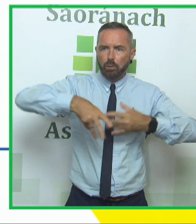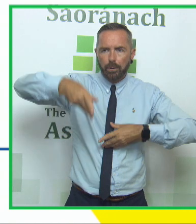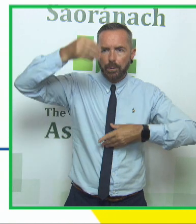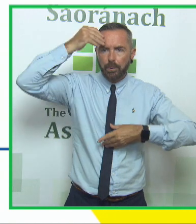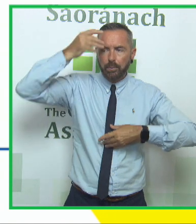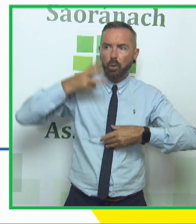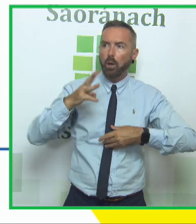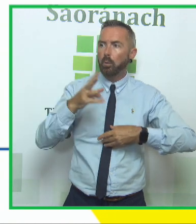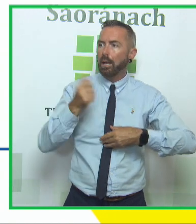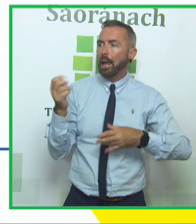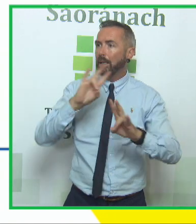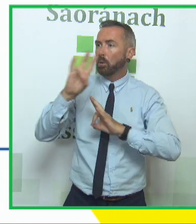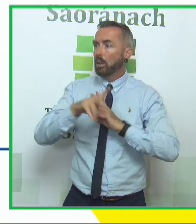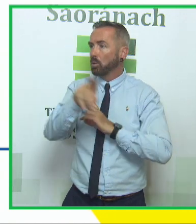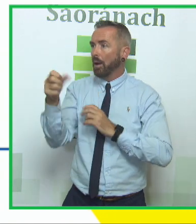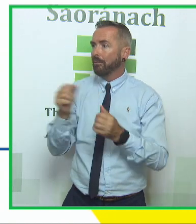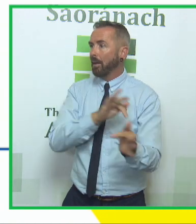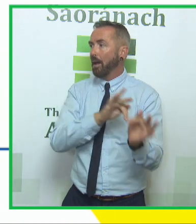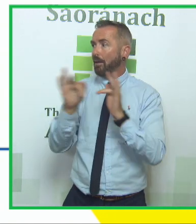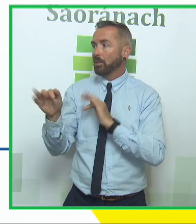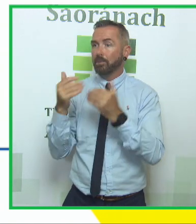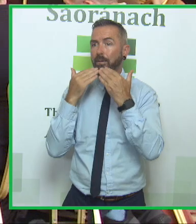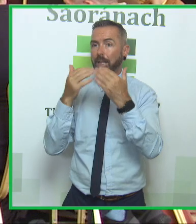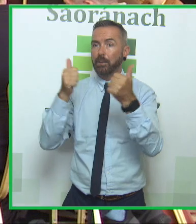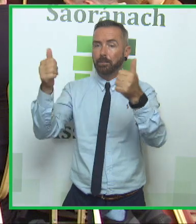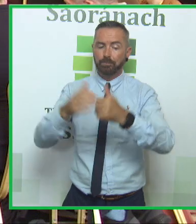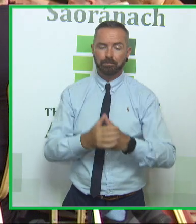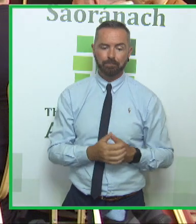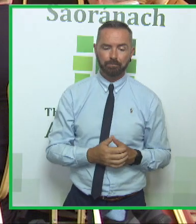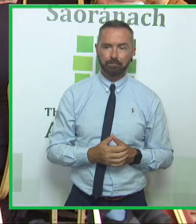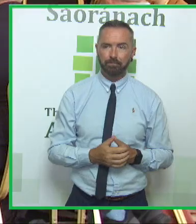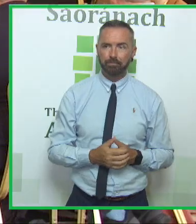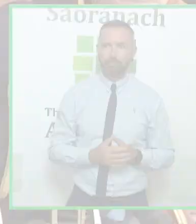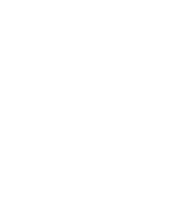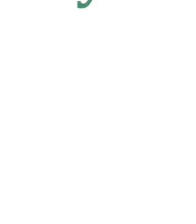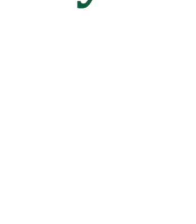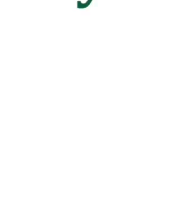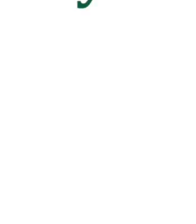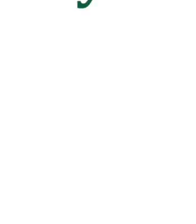happy to take any questions you might have afterwards. Thank you. Thank you, Anne-Marie.